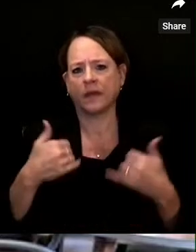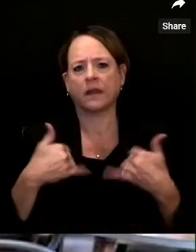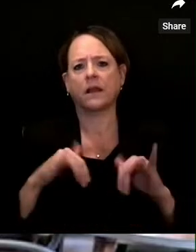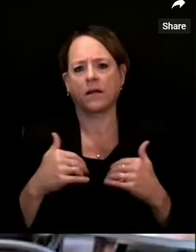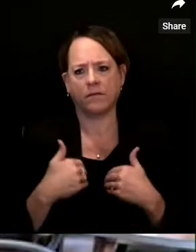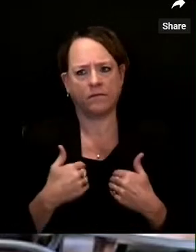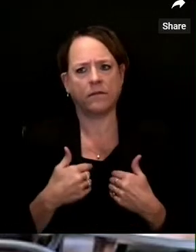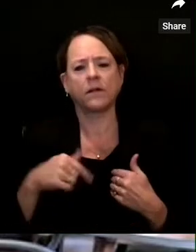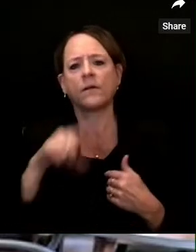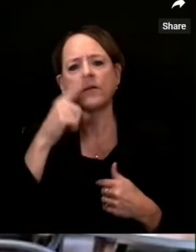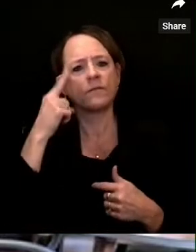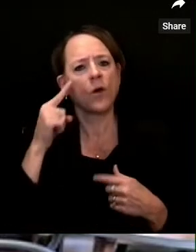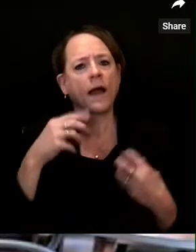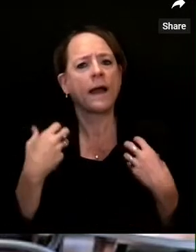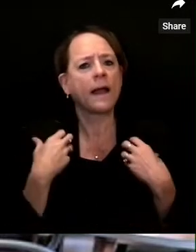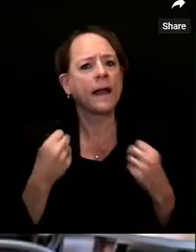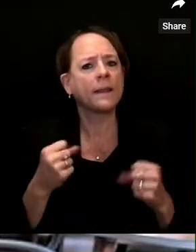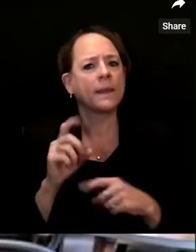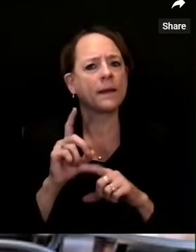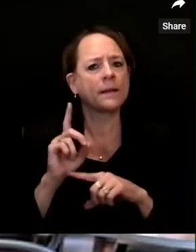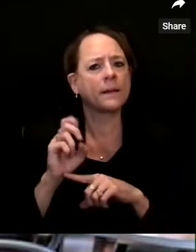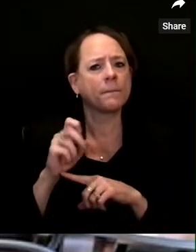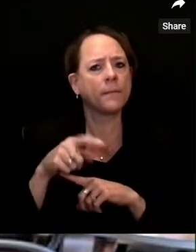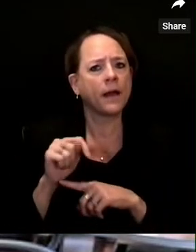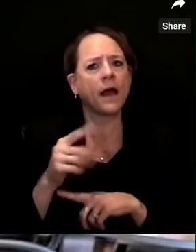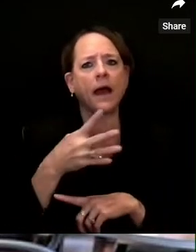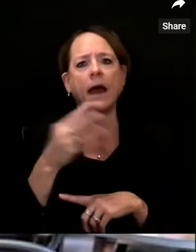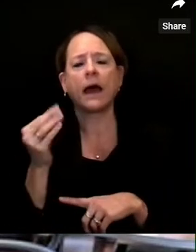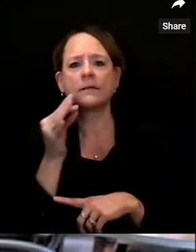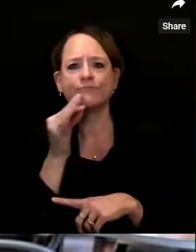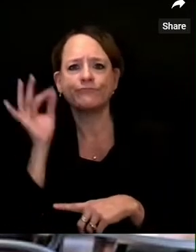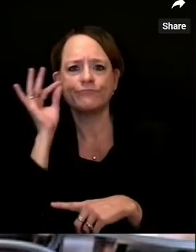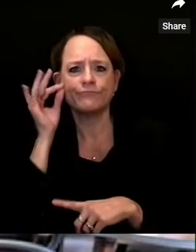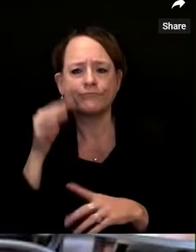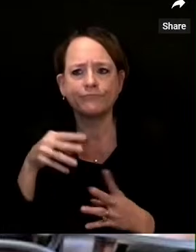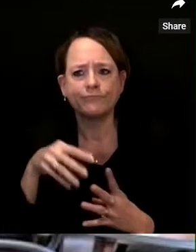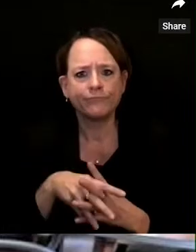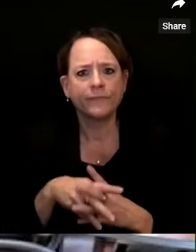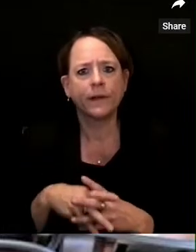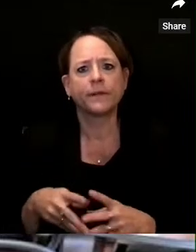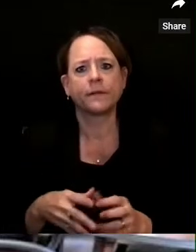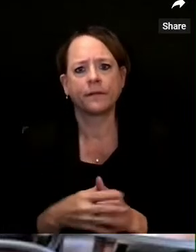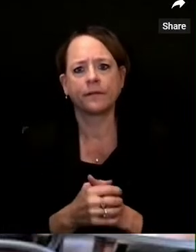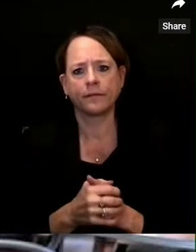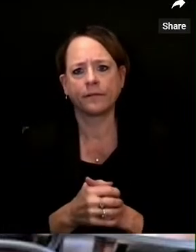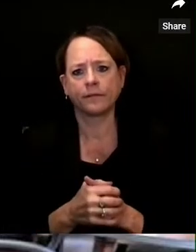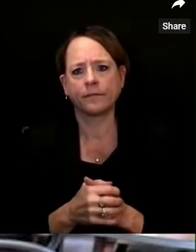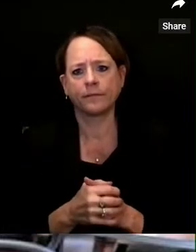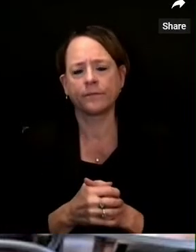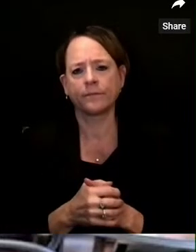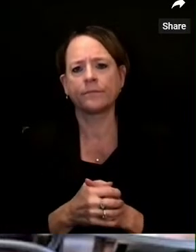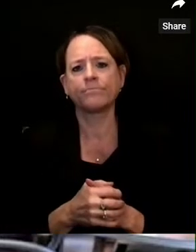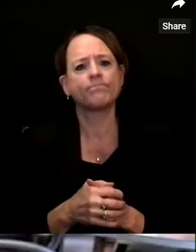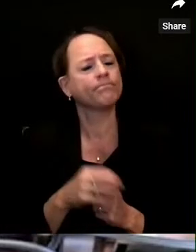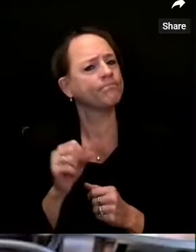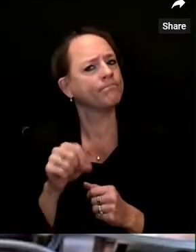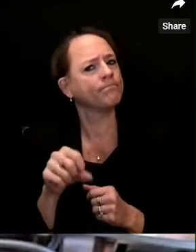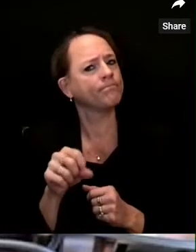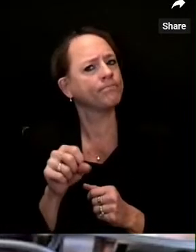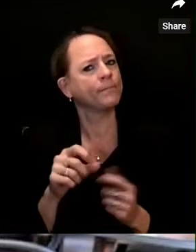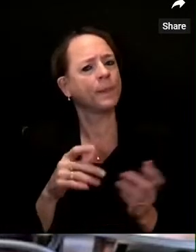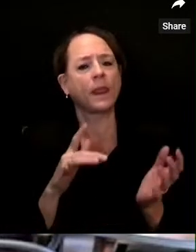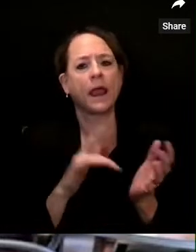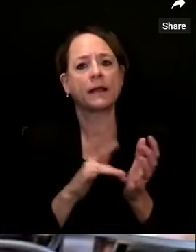primary responsibility for contact tracing remains with our local health officials. We also know that in the case of